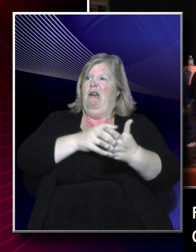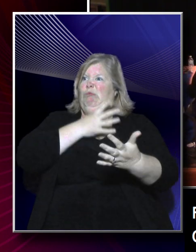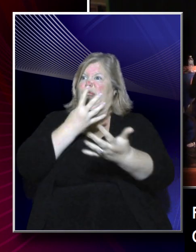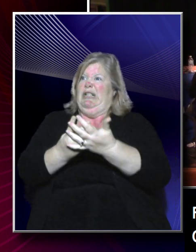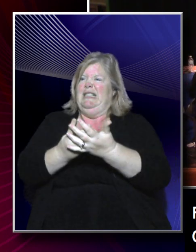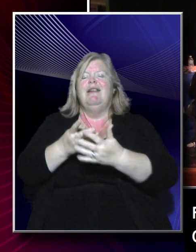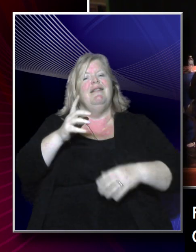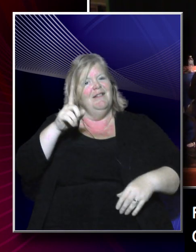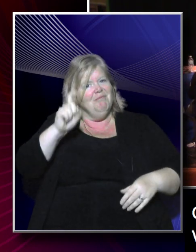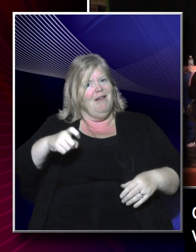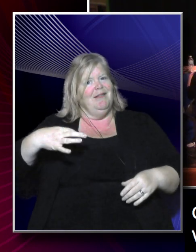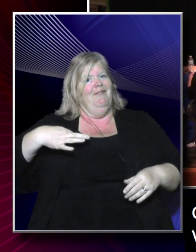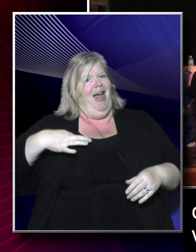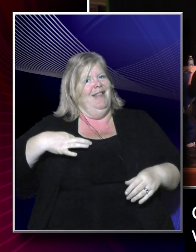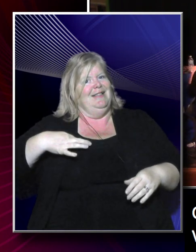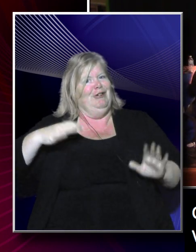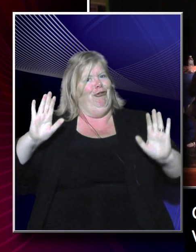voluntary.